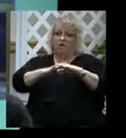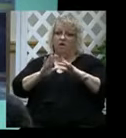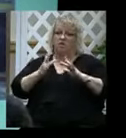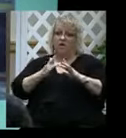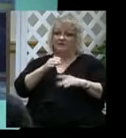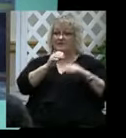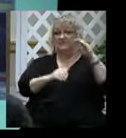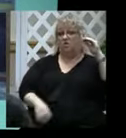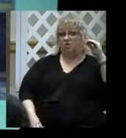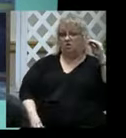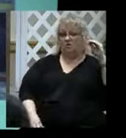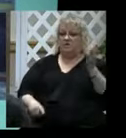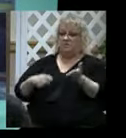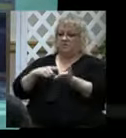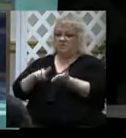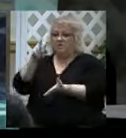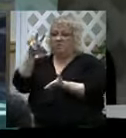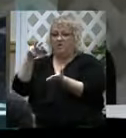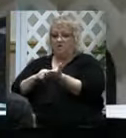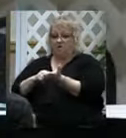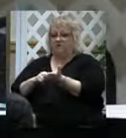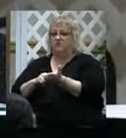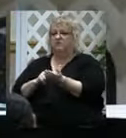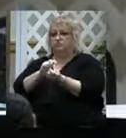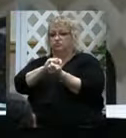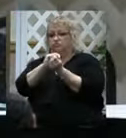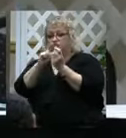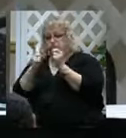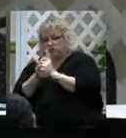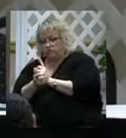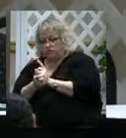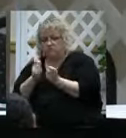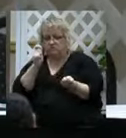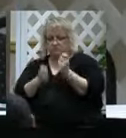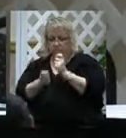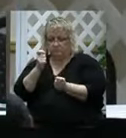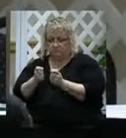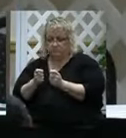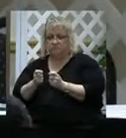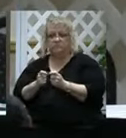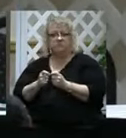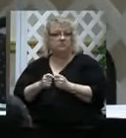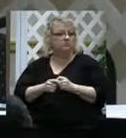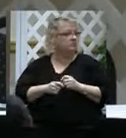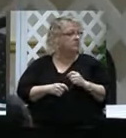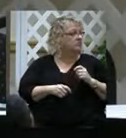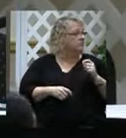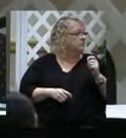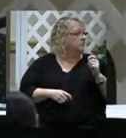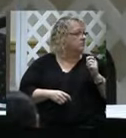zero. We paid about $2,000 to have the translations reviewed and edited. This conference is being ended due to inactivity.